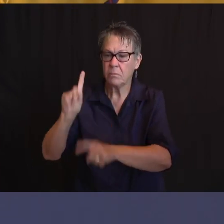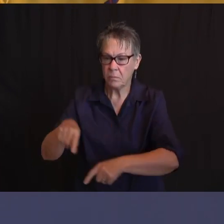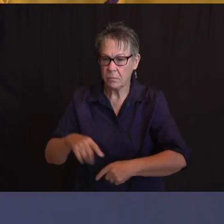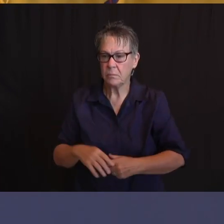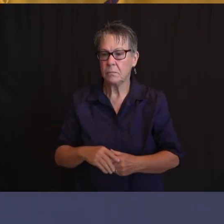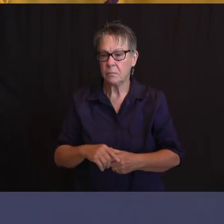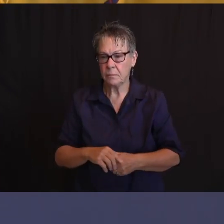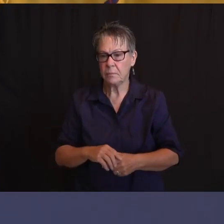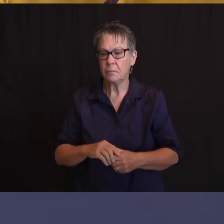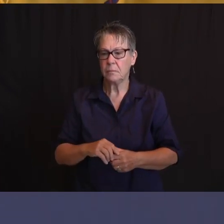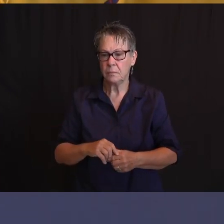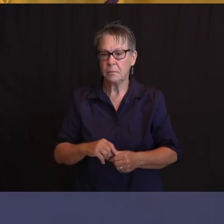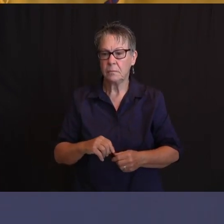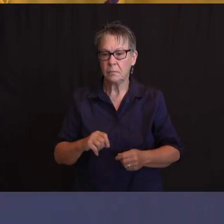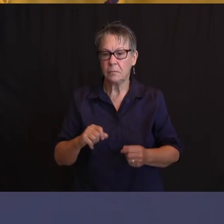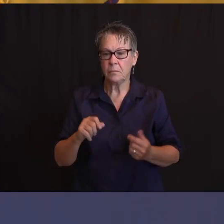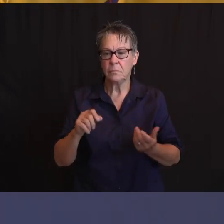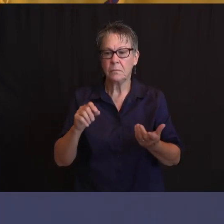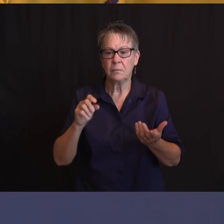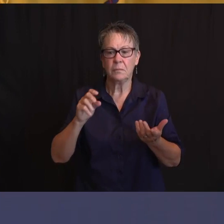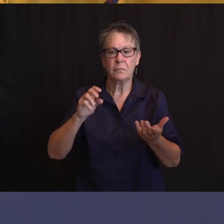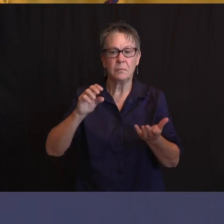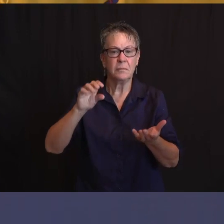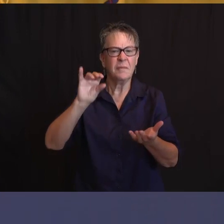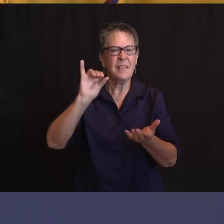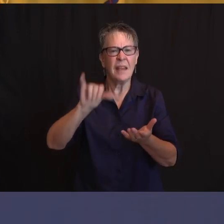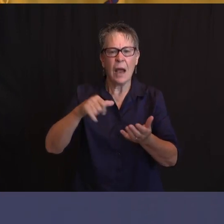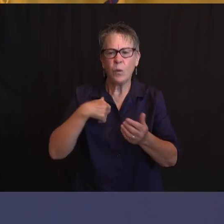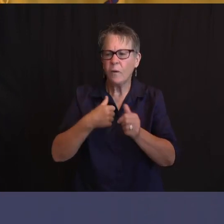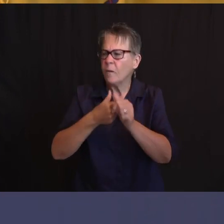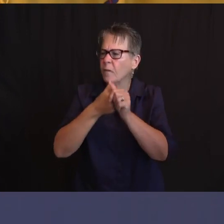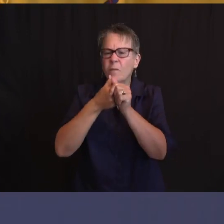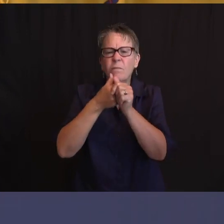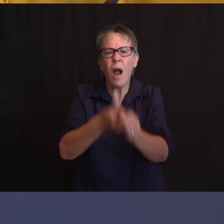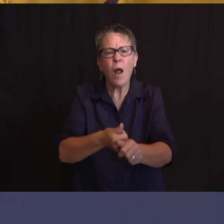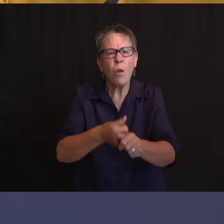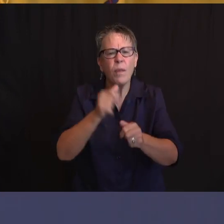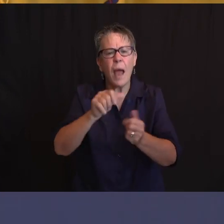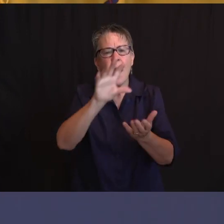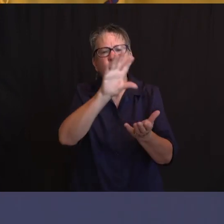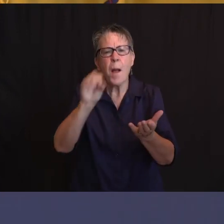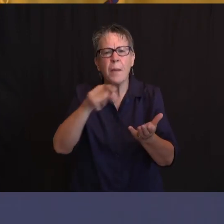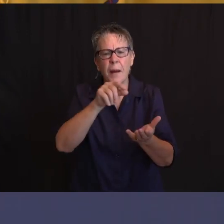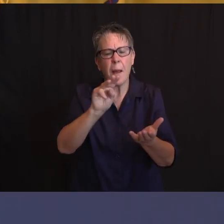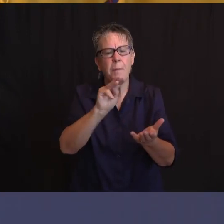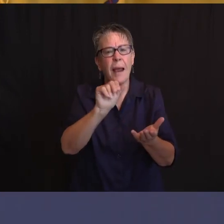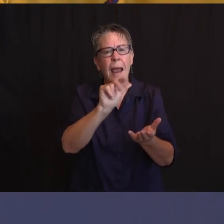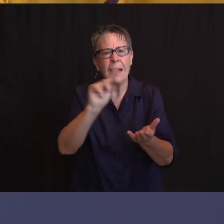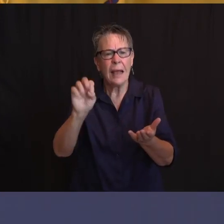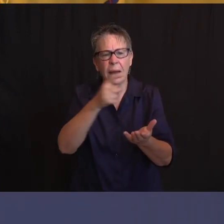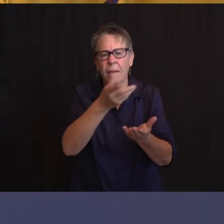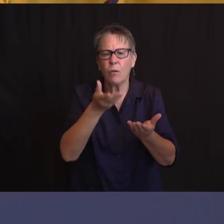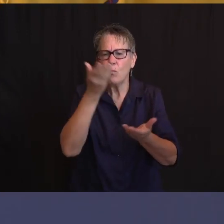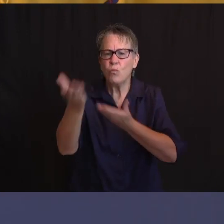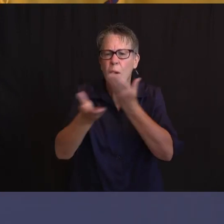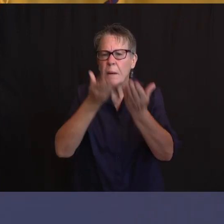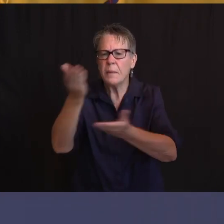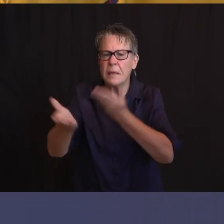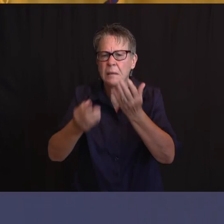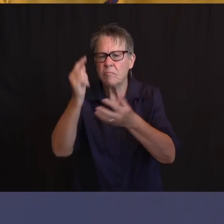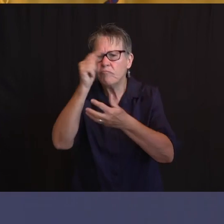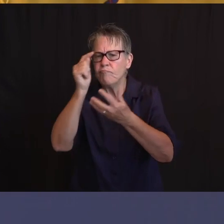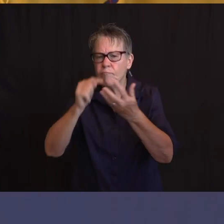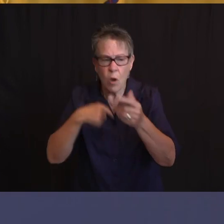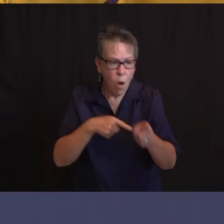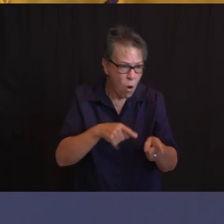assessment of our long-term care facilities and what needed to be fixed. So I'm glad you raised the budget. I meant to say that earlier. I'm going to deliver the